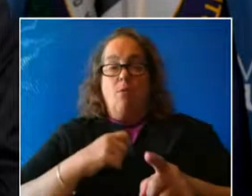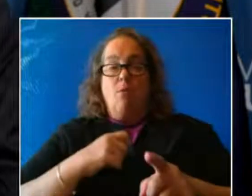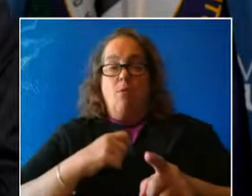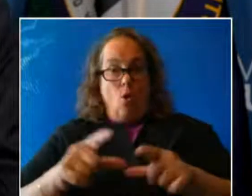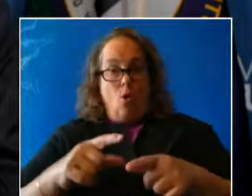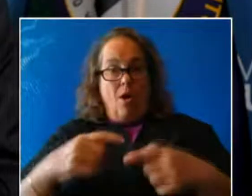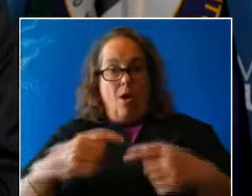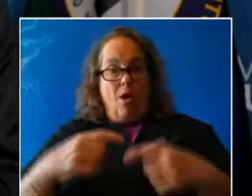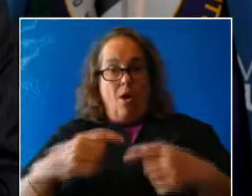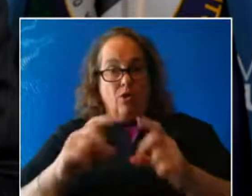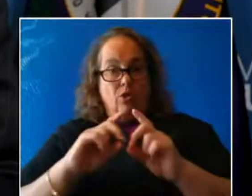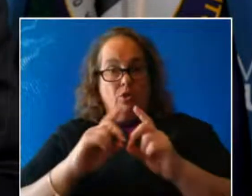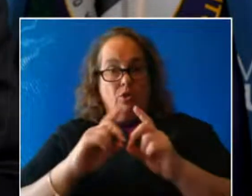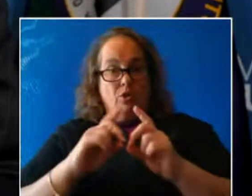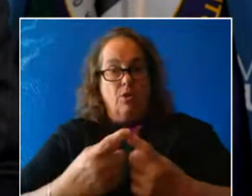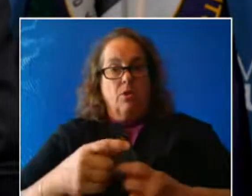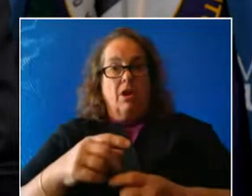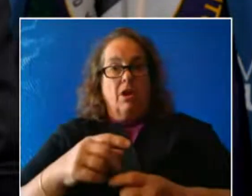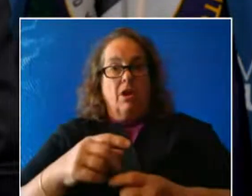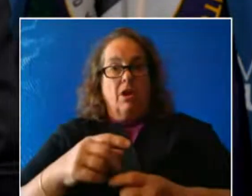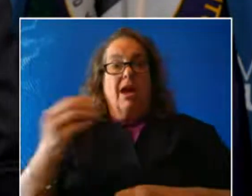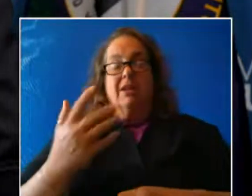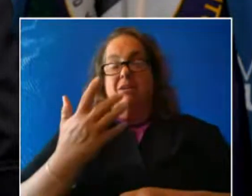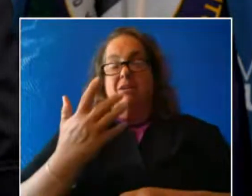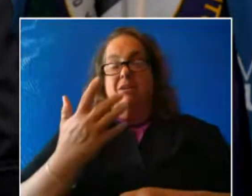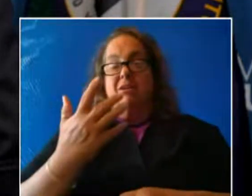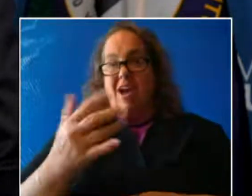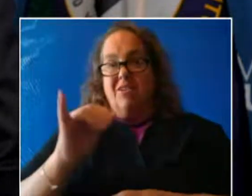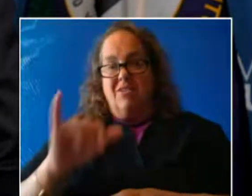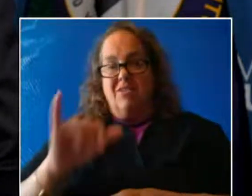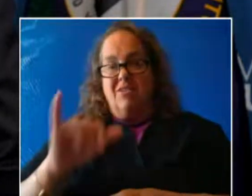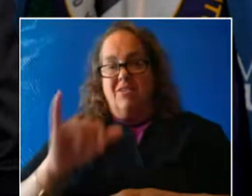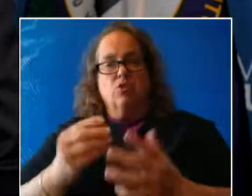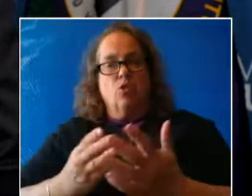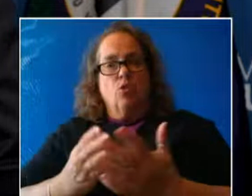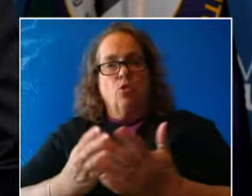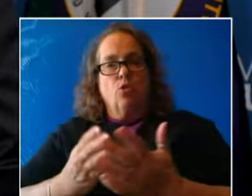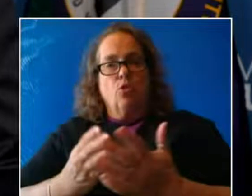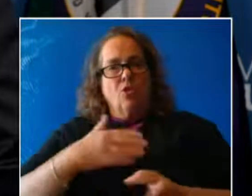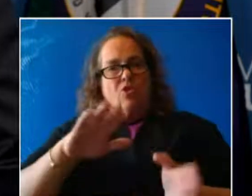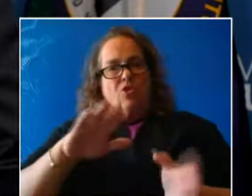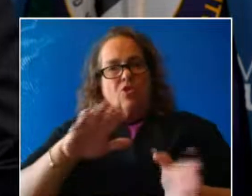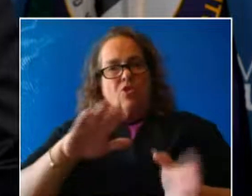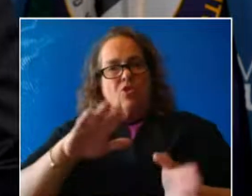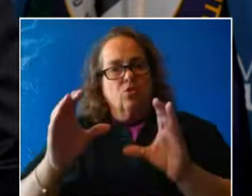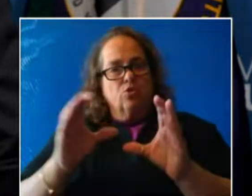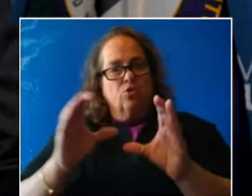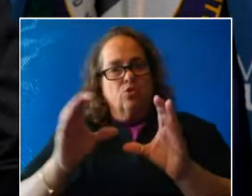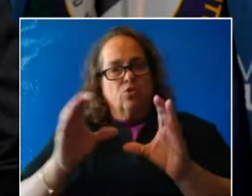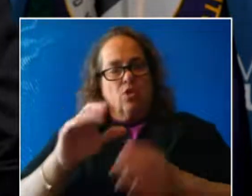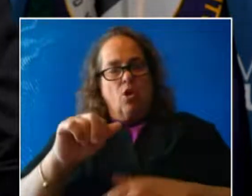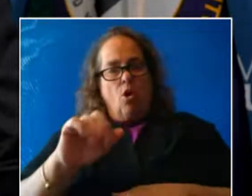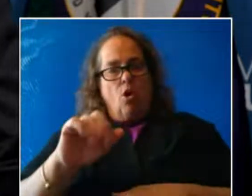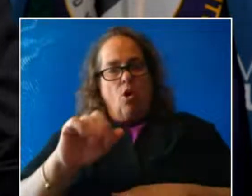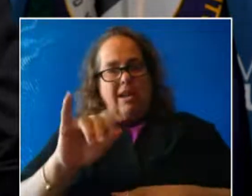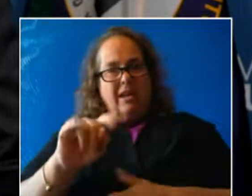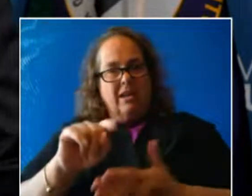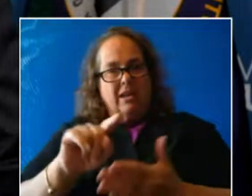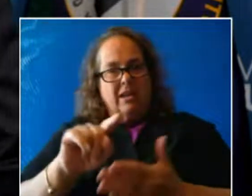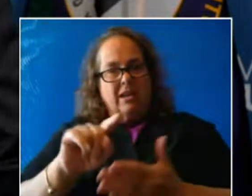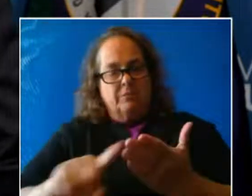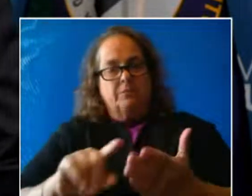and 5 that continue through our death certificate audit. Of the local health department route, we have